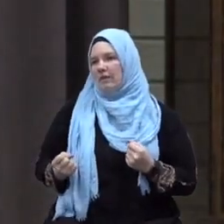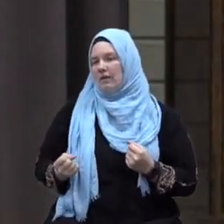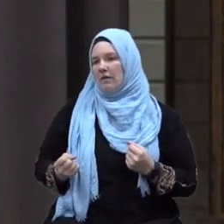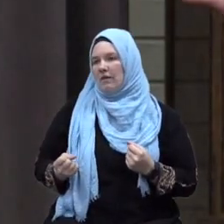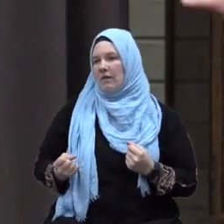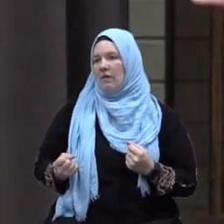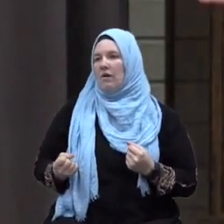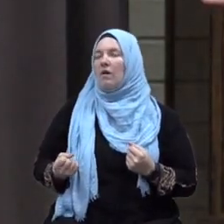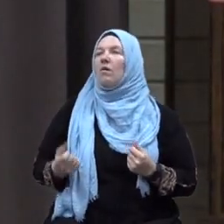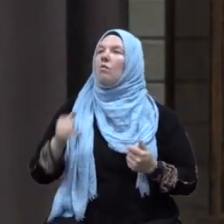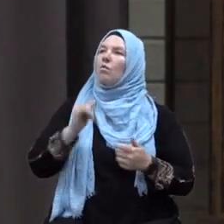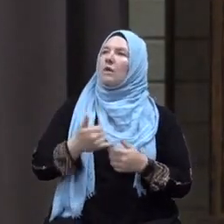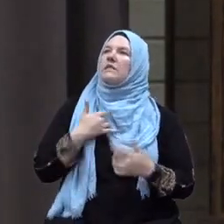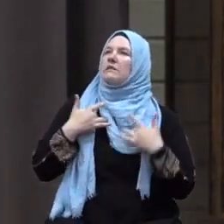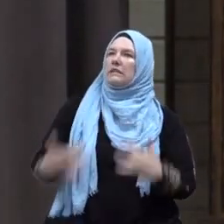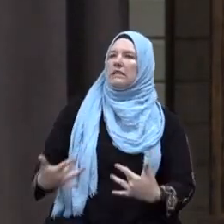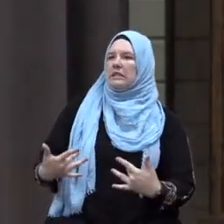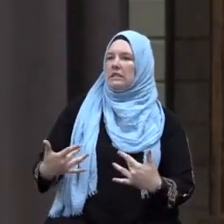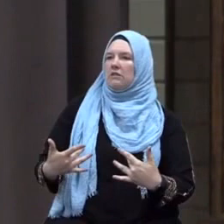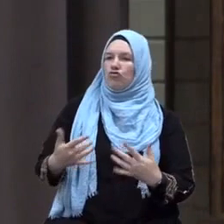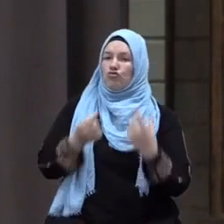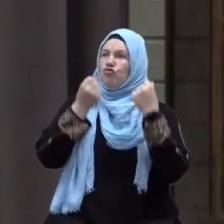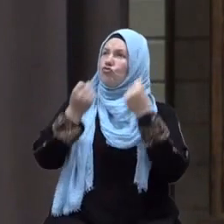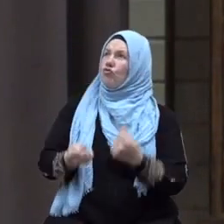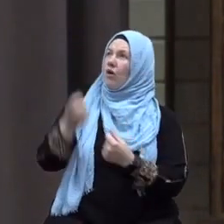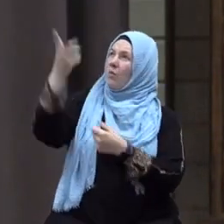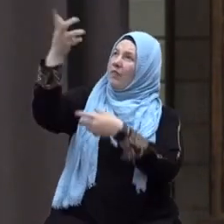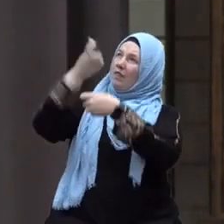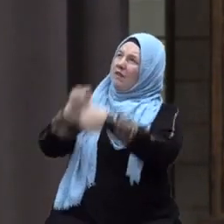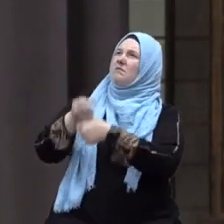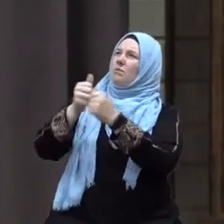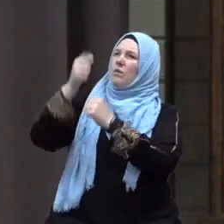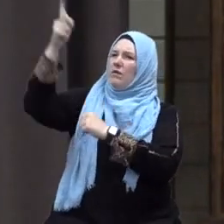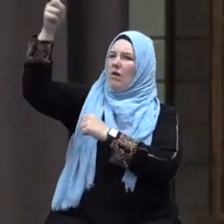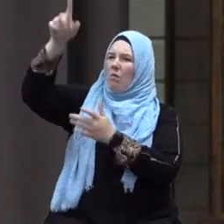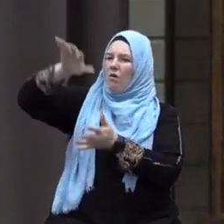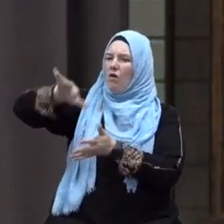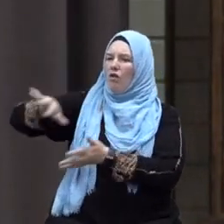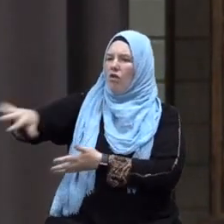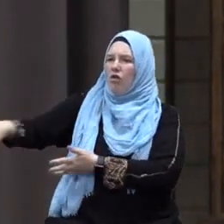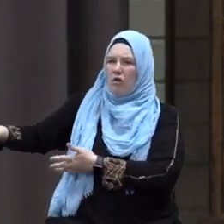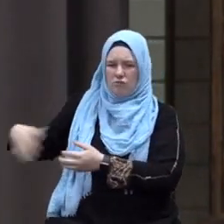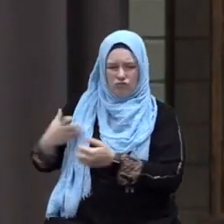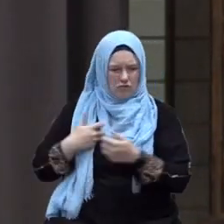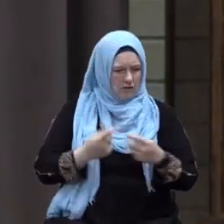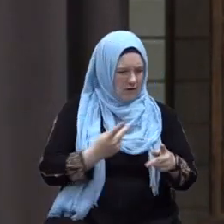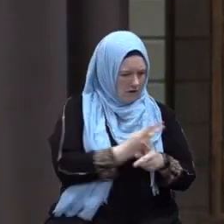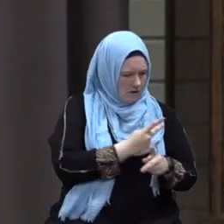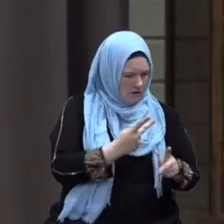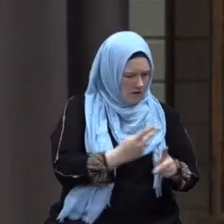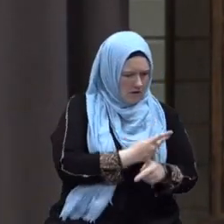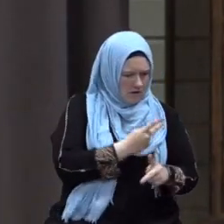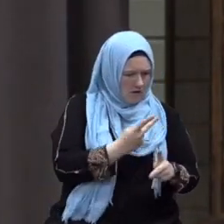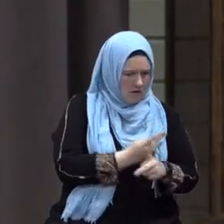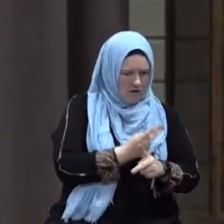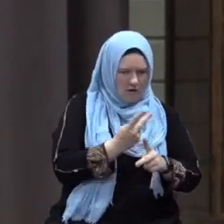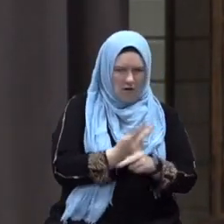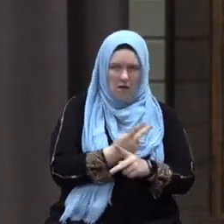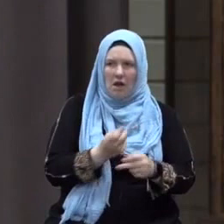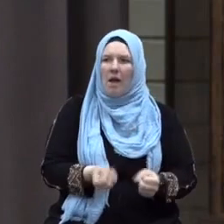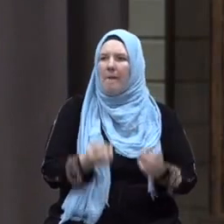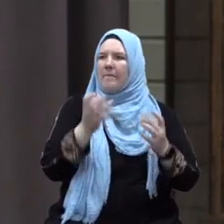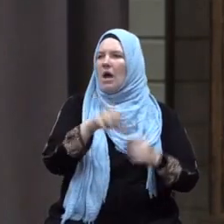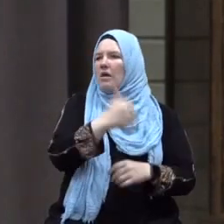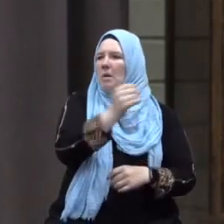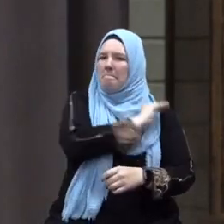strength aside and we are trying to calculate how much and how many sources of other